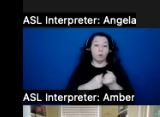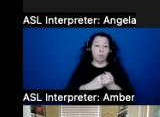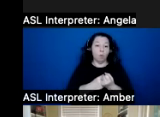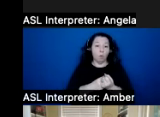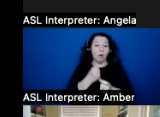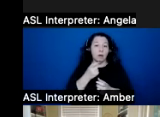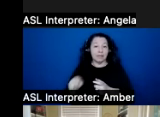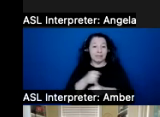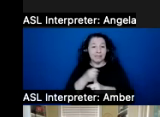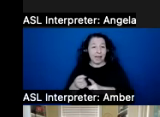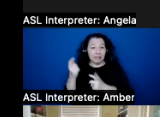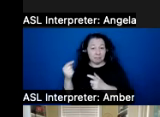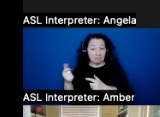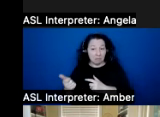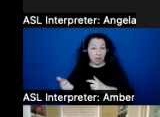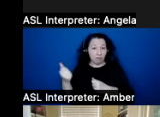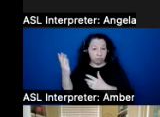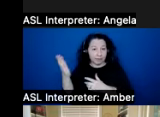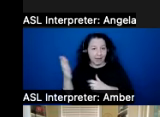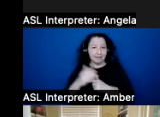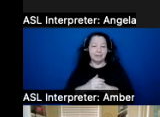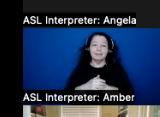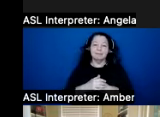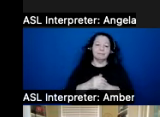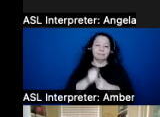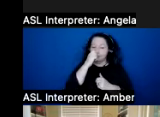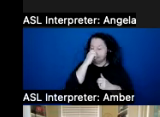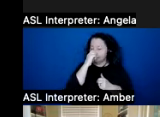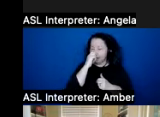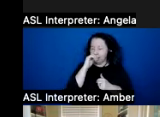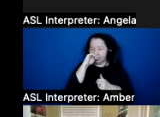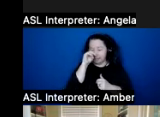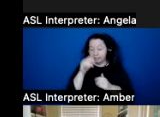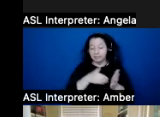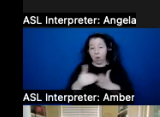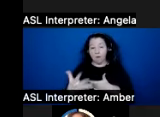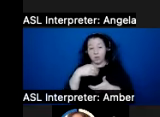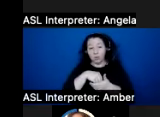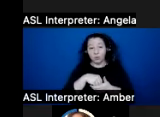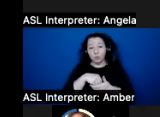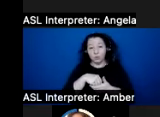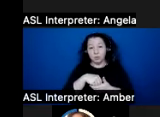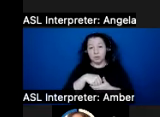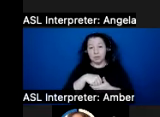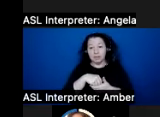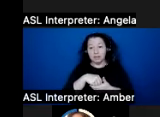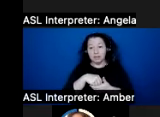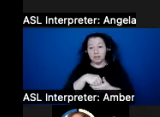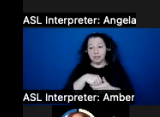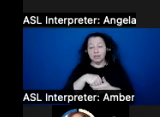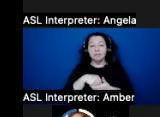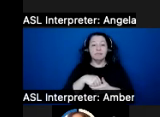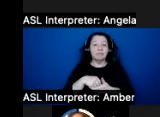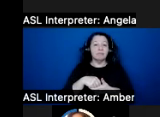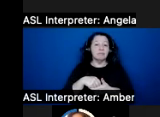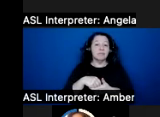case that they've presented. And so that often includes a victim